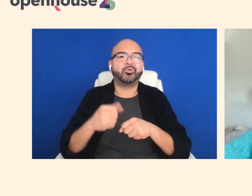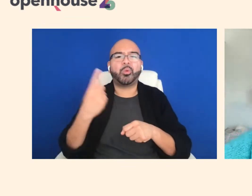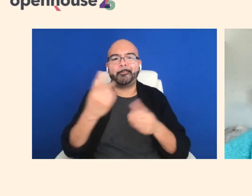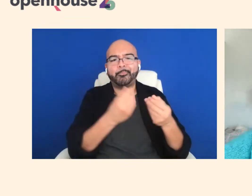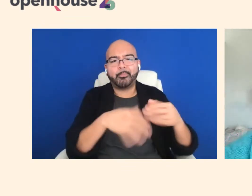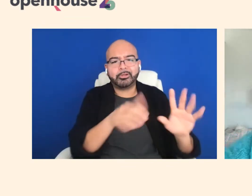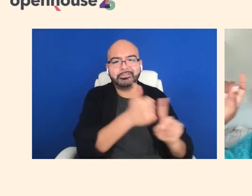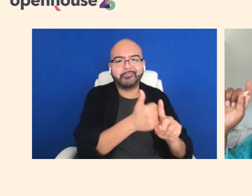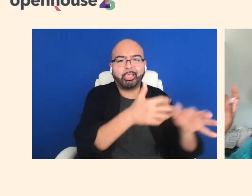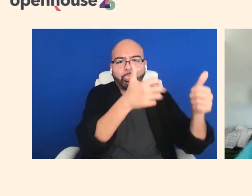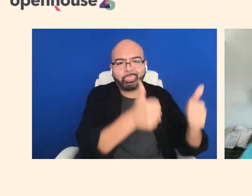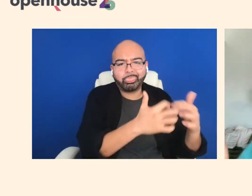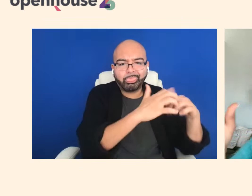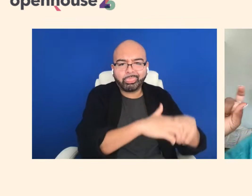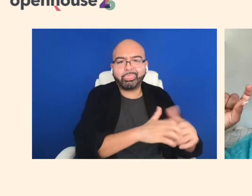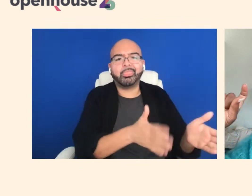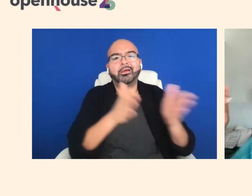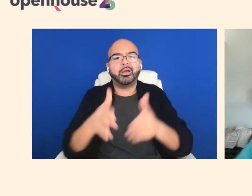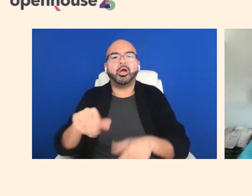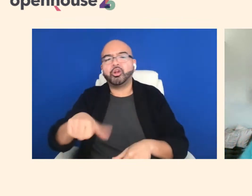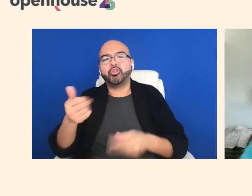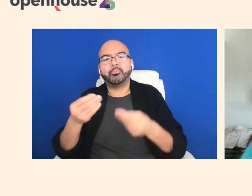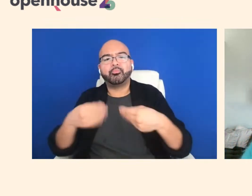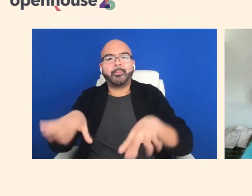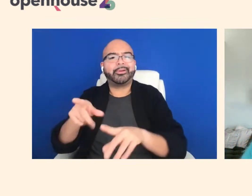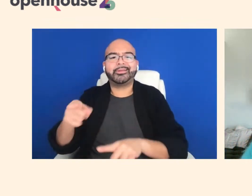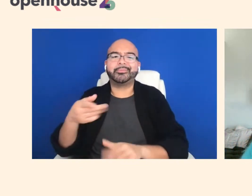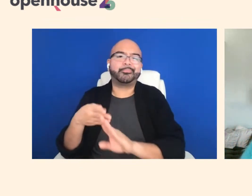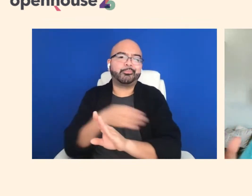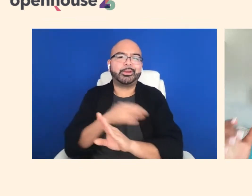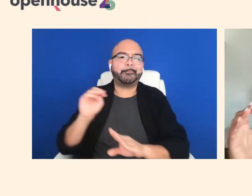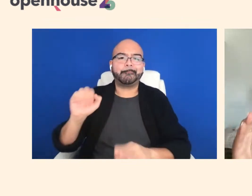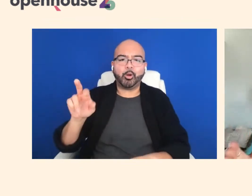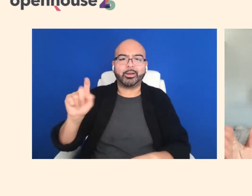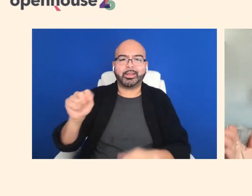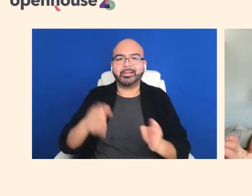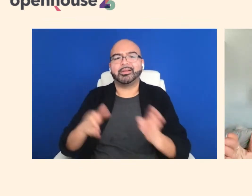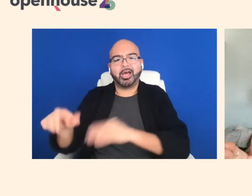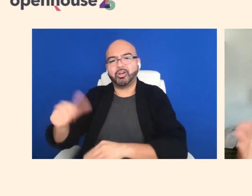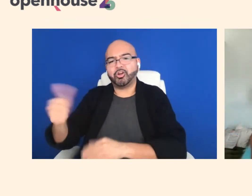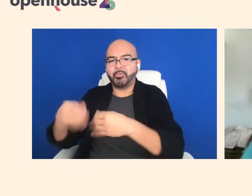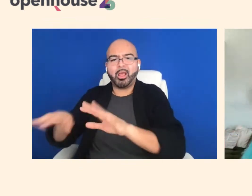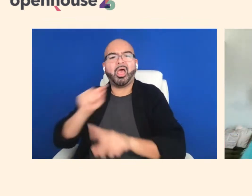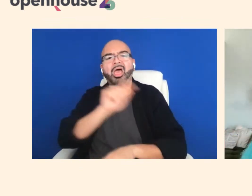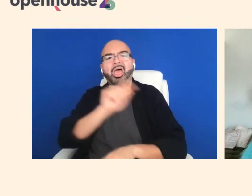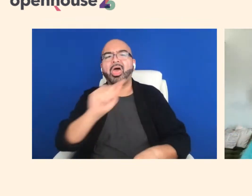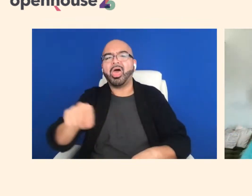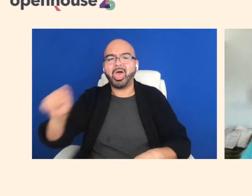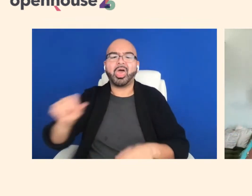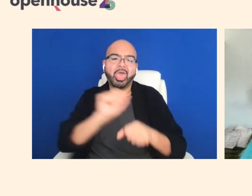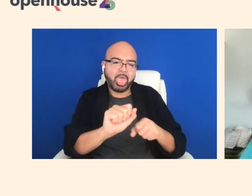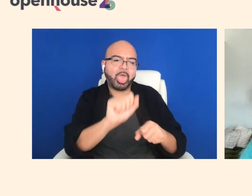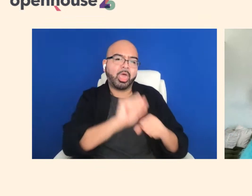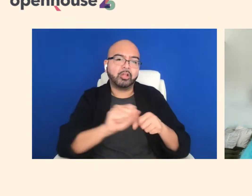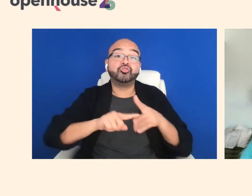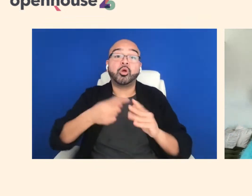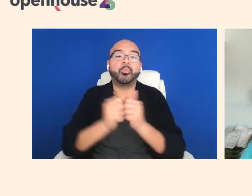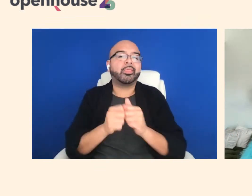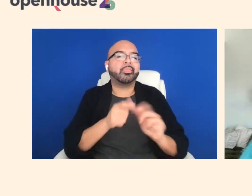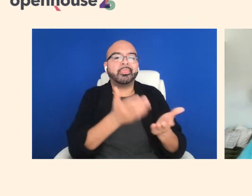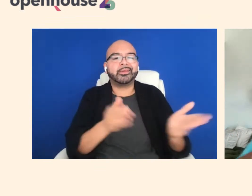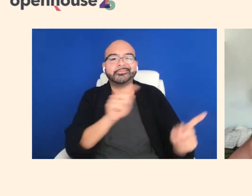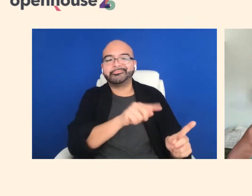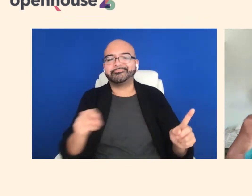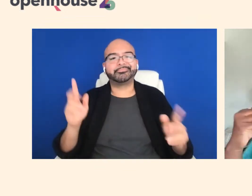that didn't sell, but we created a really powerful formula to activate it. So you start with the unwanted, as you often need to